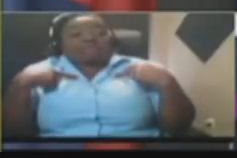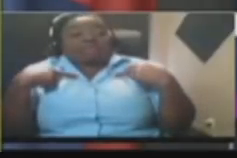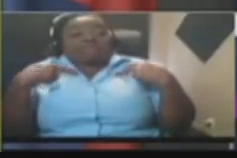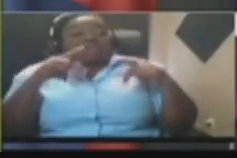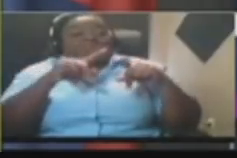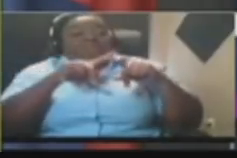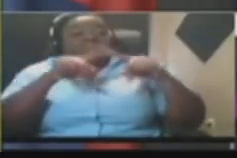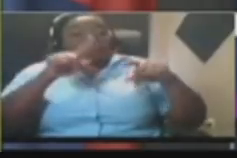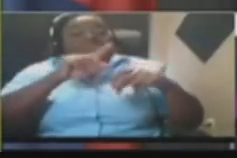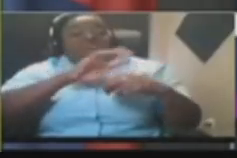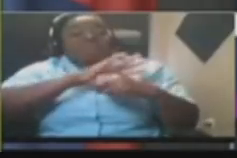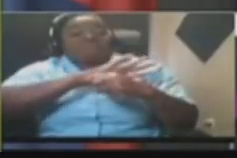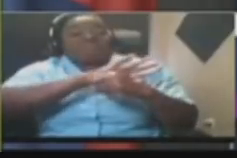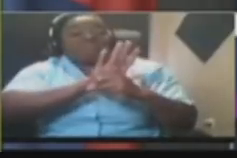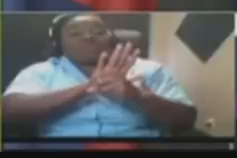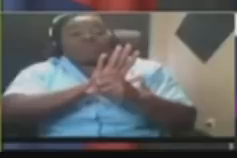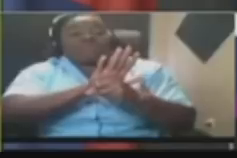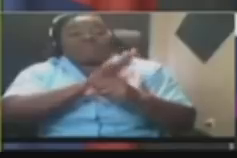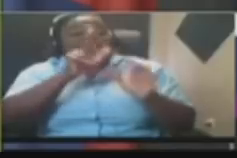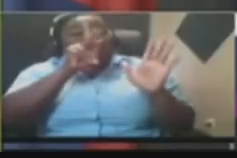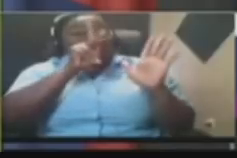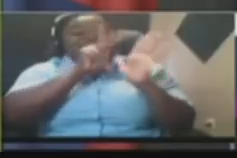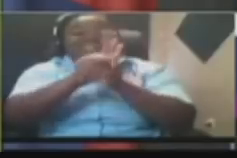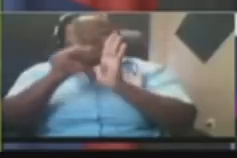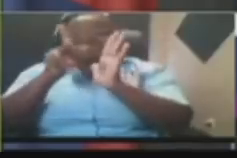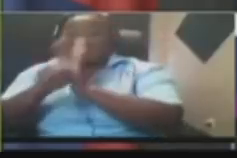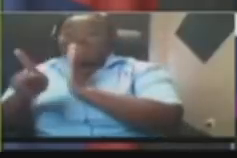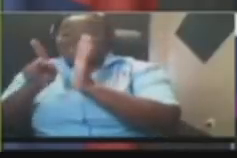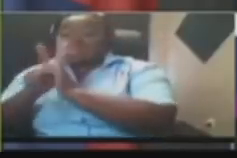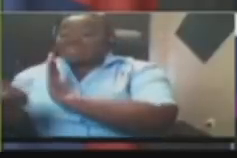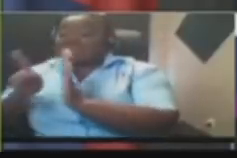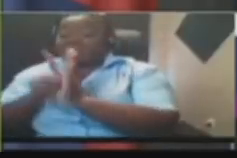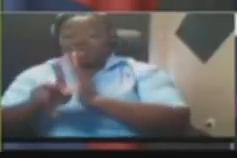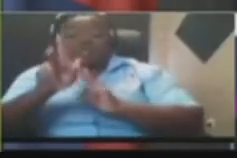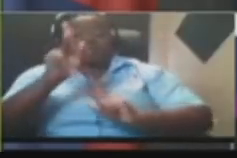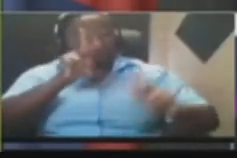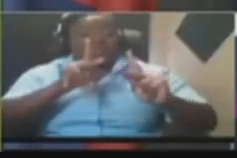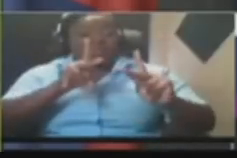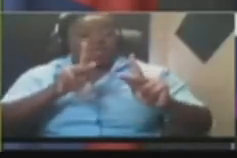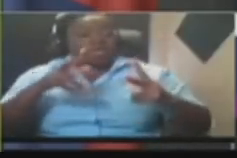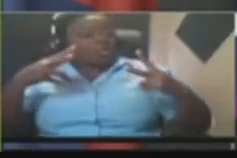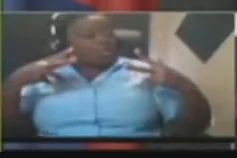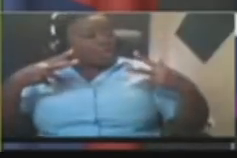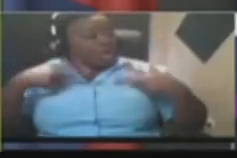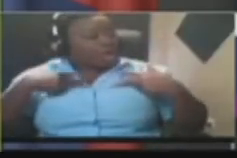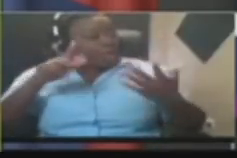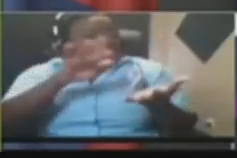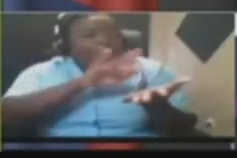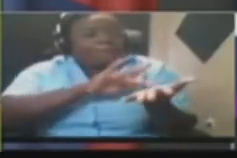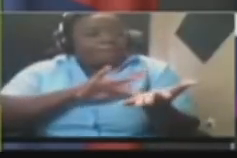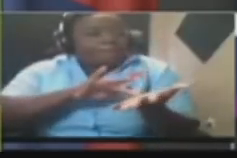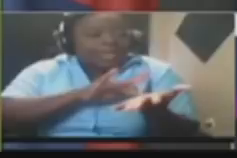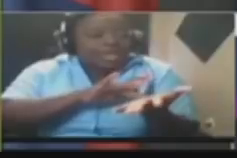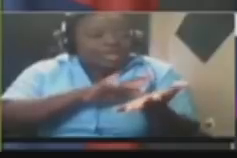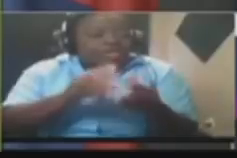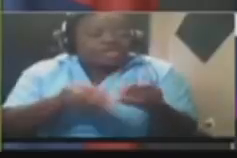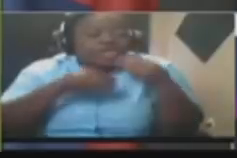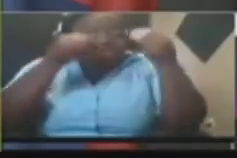bacteria or anything like that that is killing people like flies, and we have a medication that can be administered to